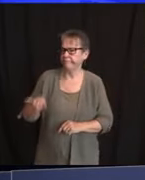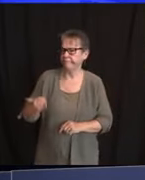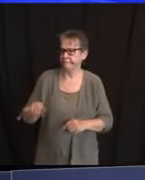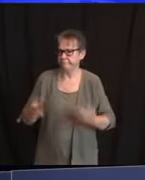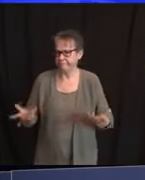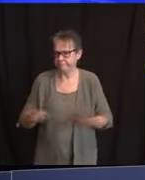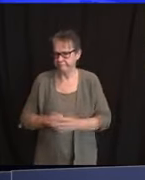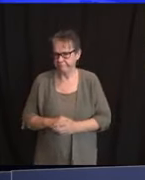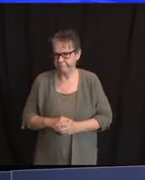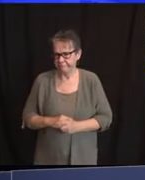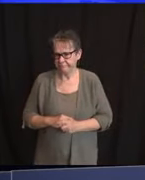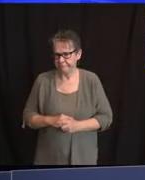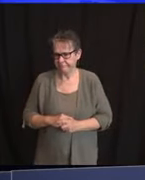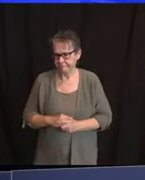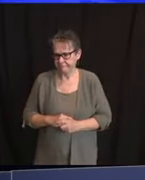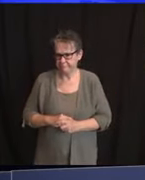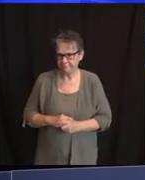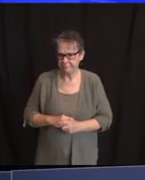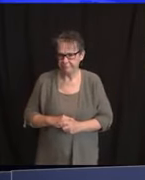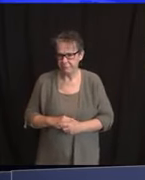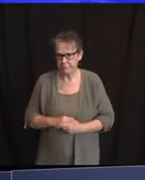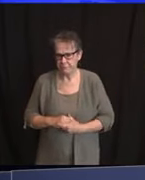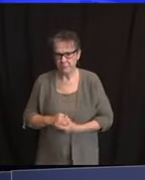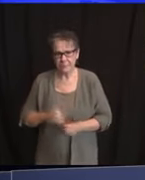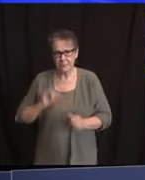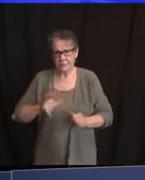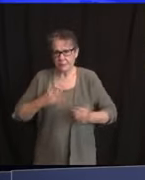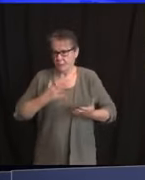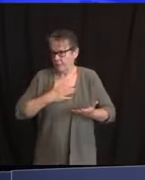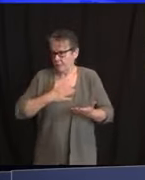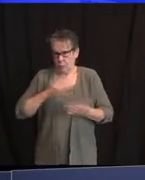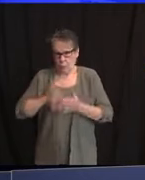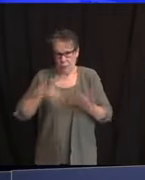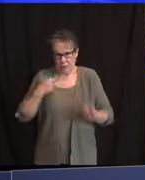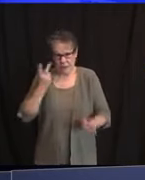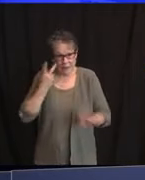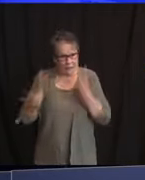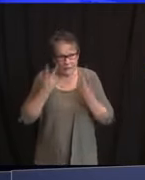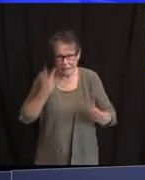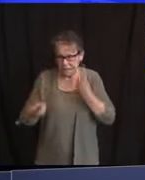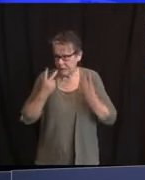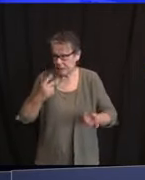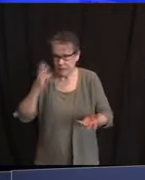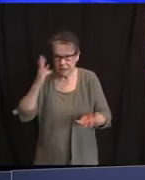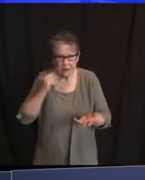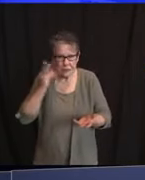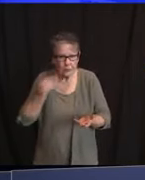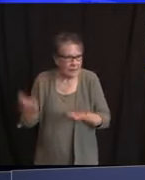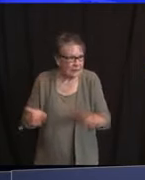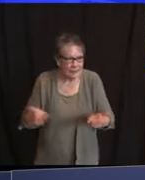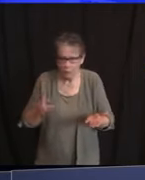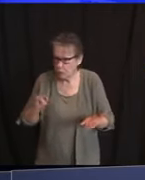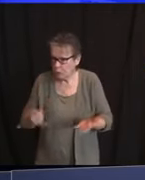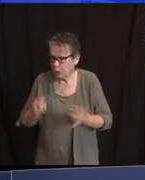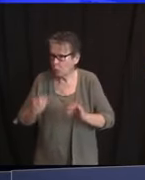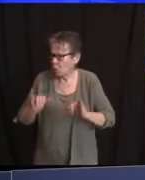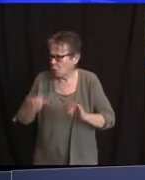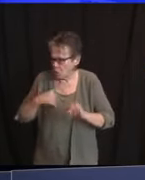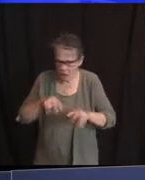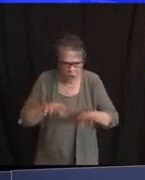citizens. But we're all in this together. And then the last point I'd make as it relates to the president, I think the president, who